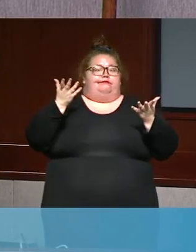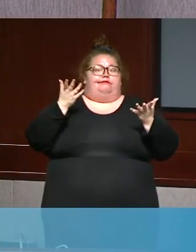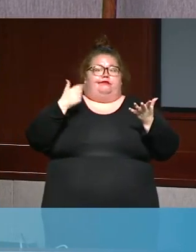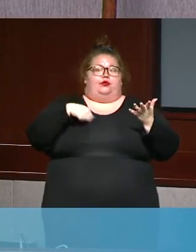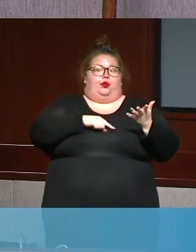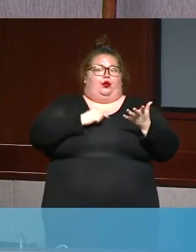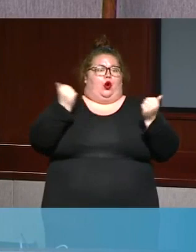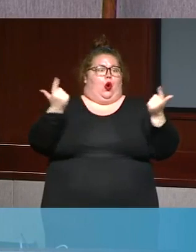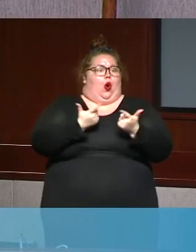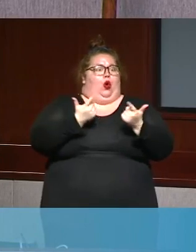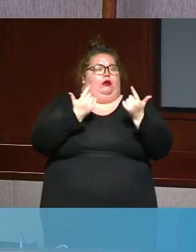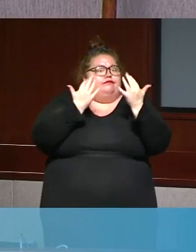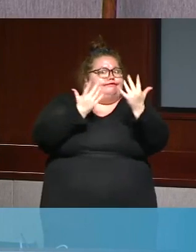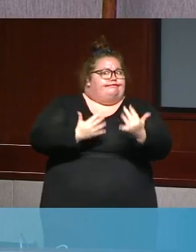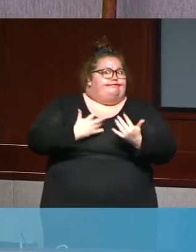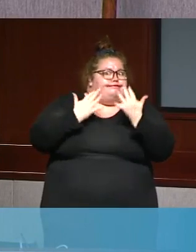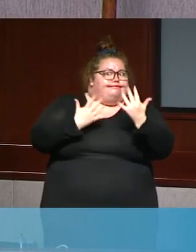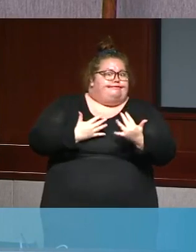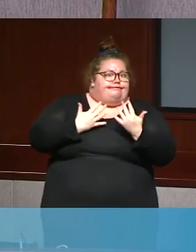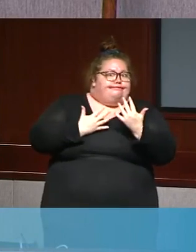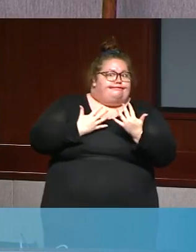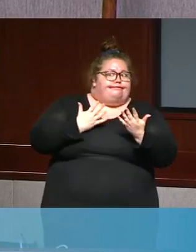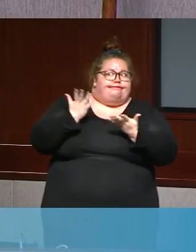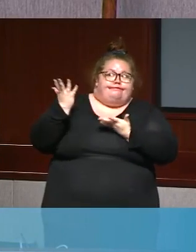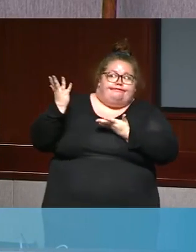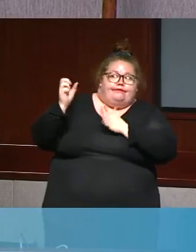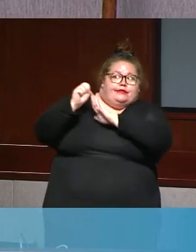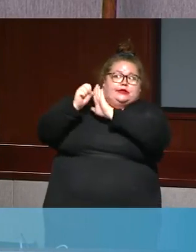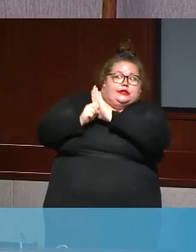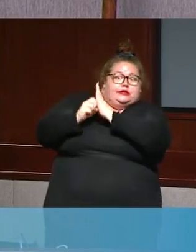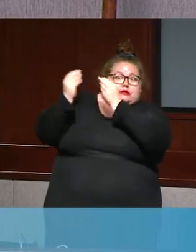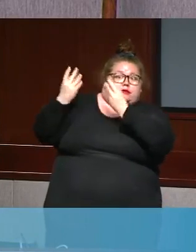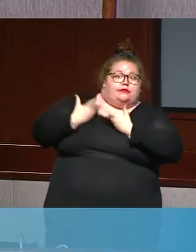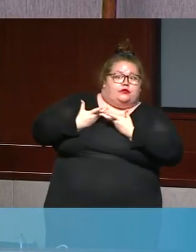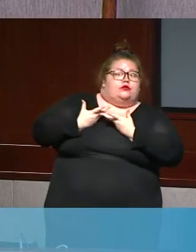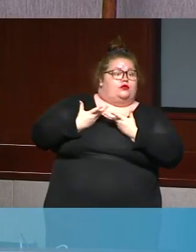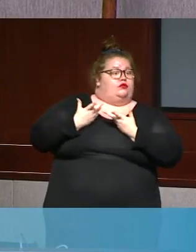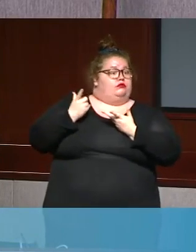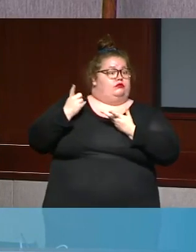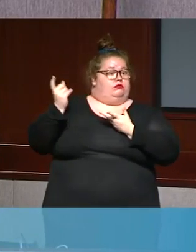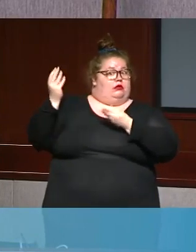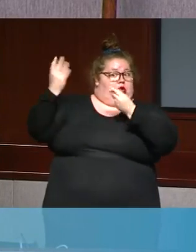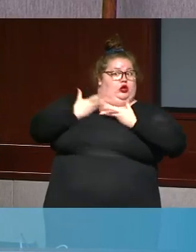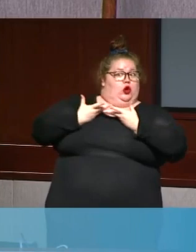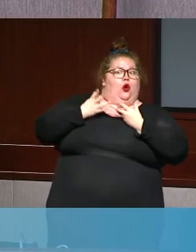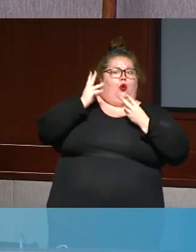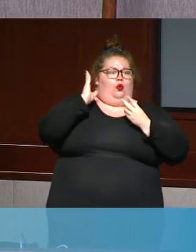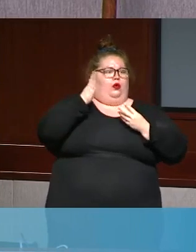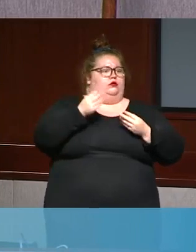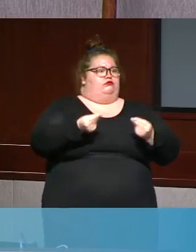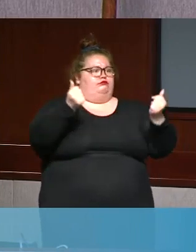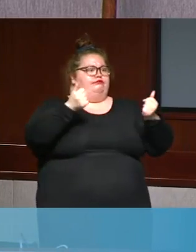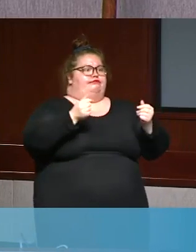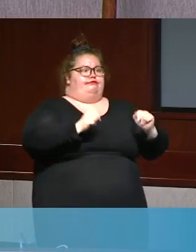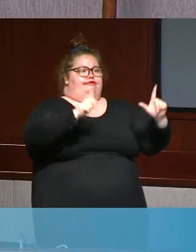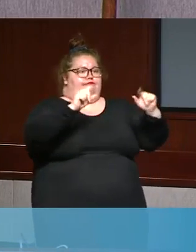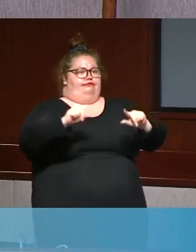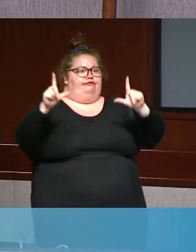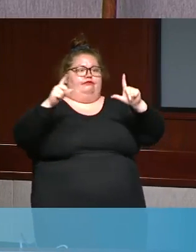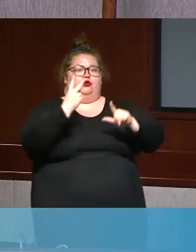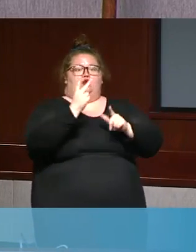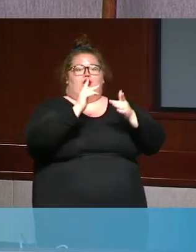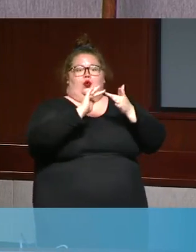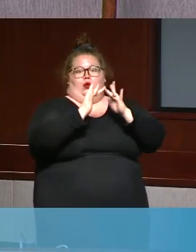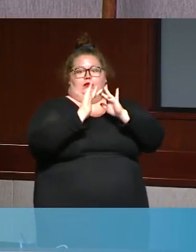that information. As soon as we do find out, we will post it between the two websites and make sure that it's available to everybody.